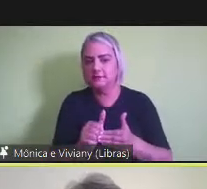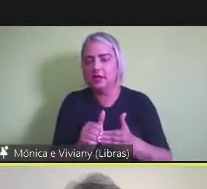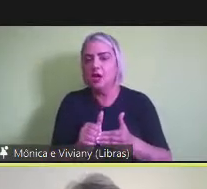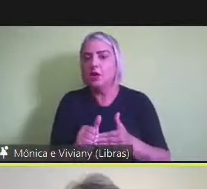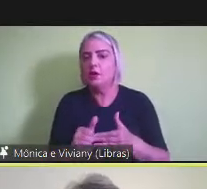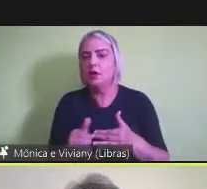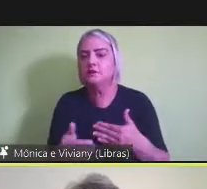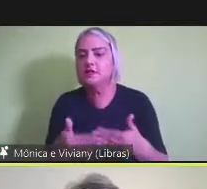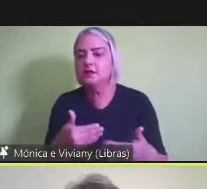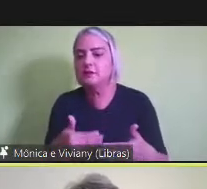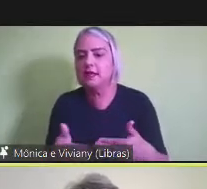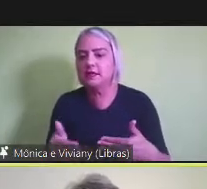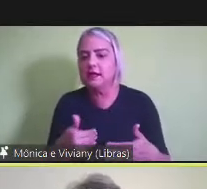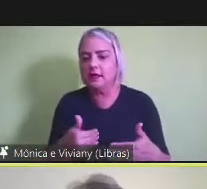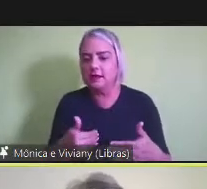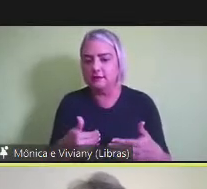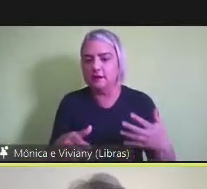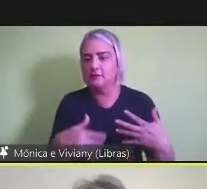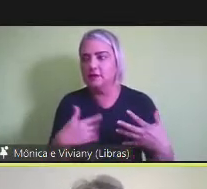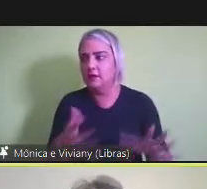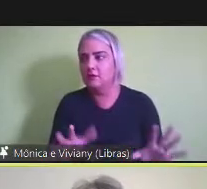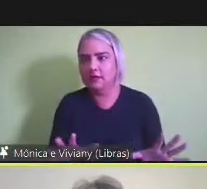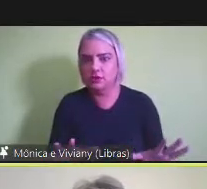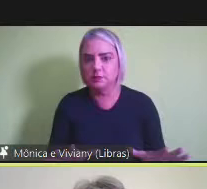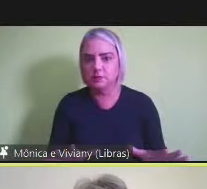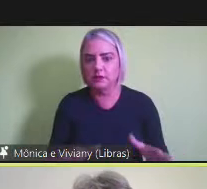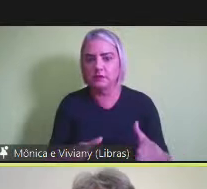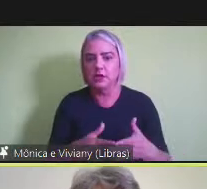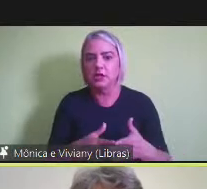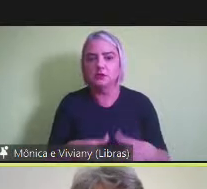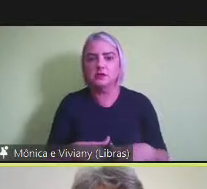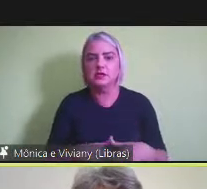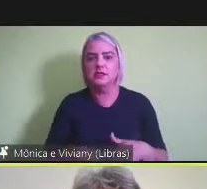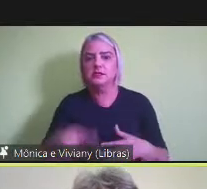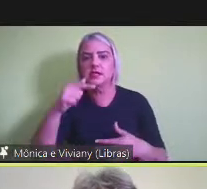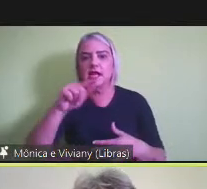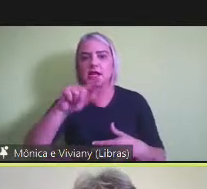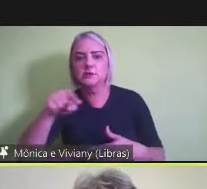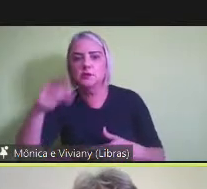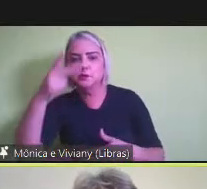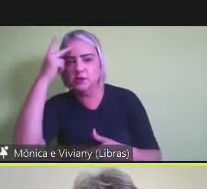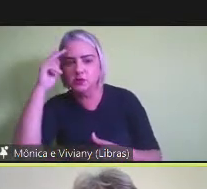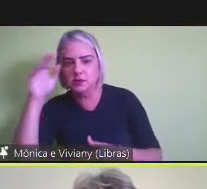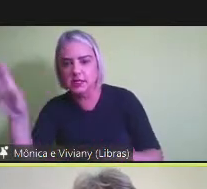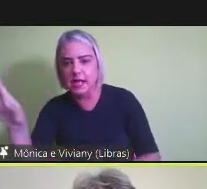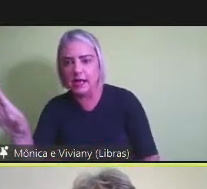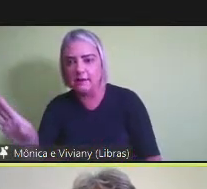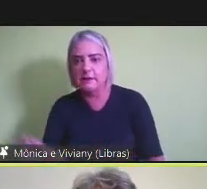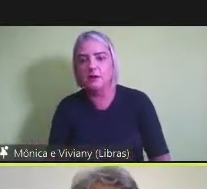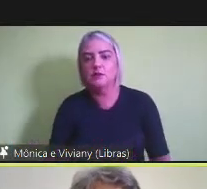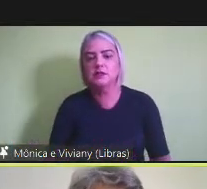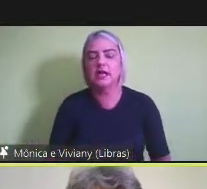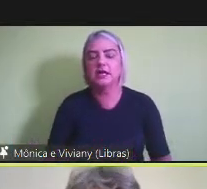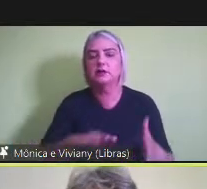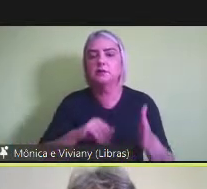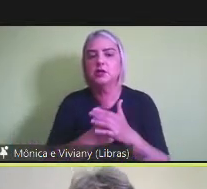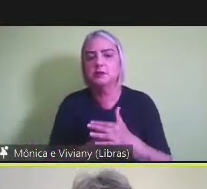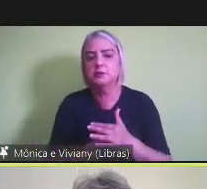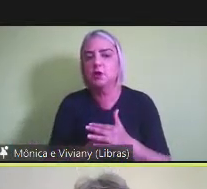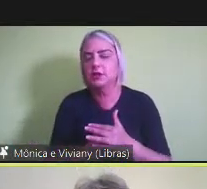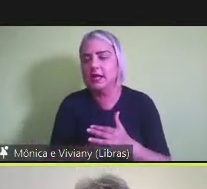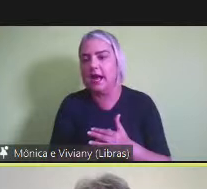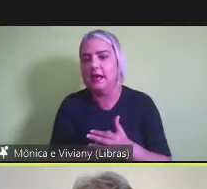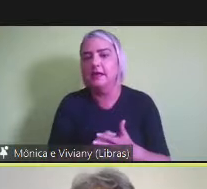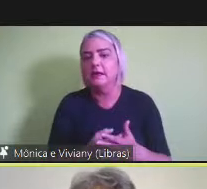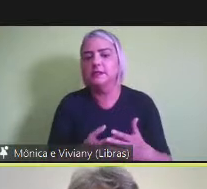with this universe, this space in which all human action is contained.